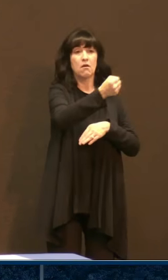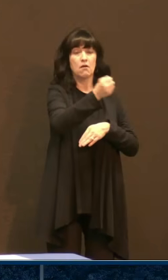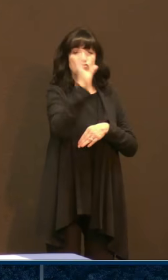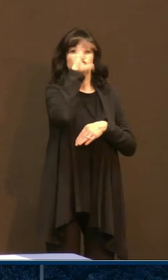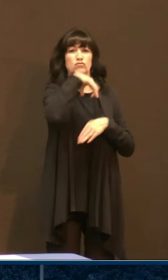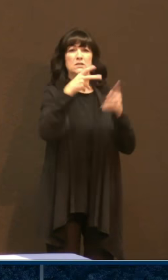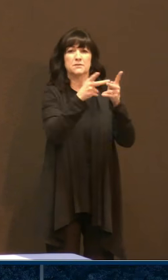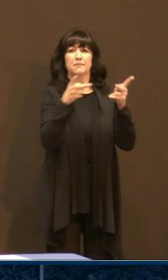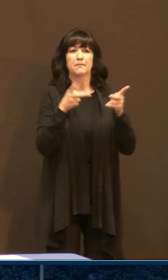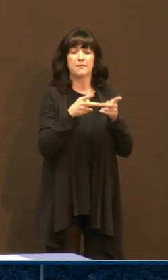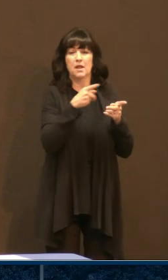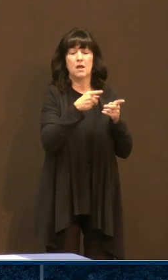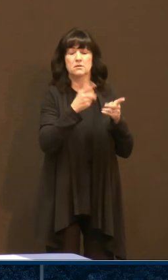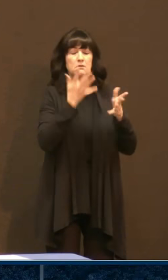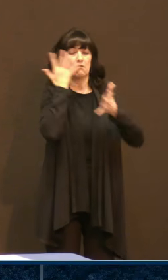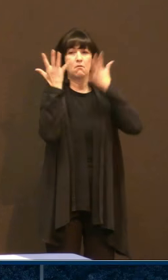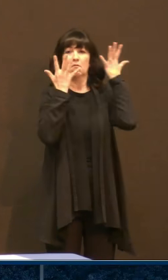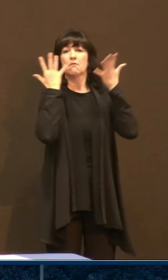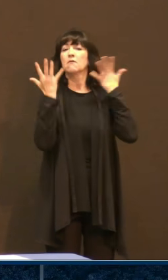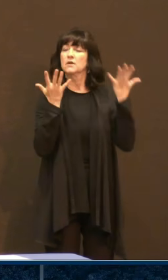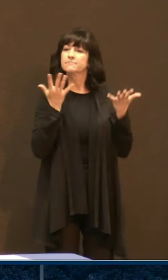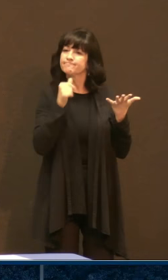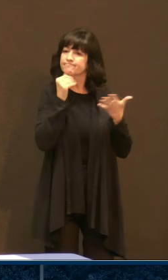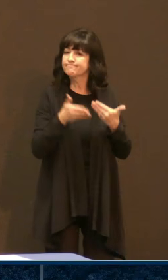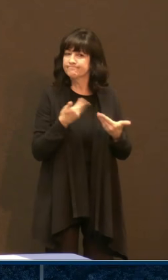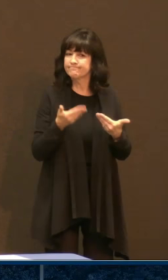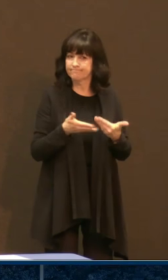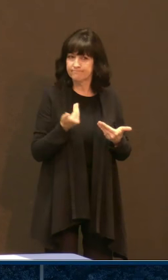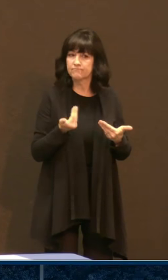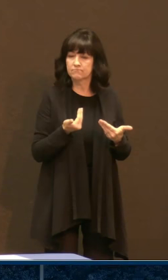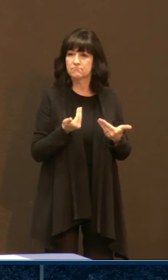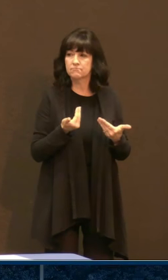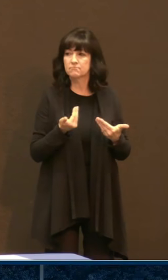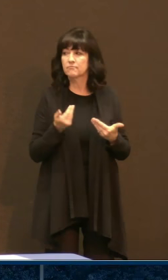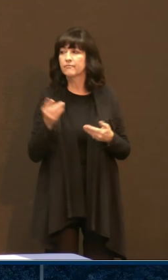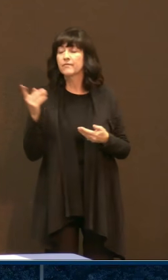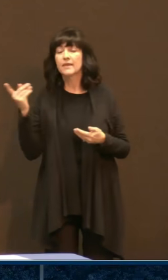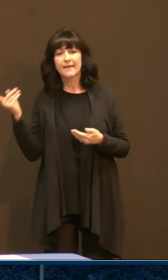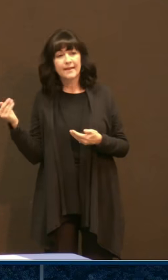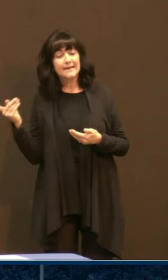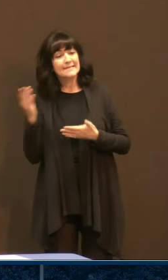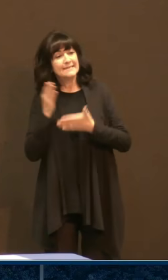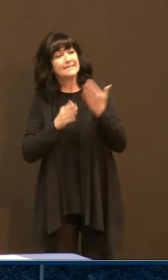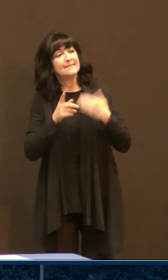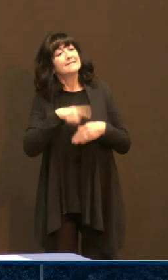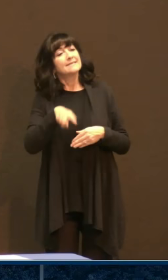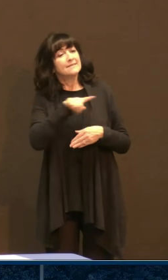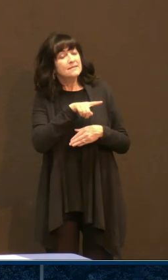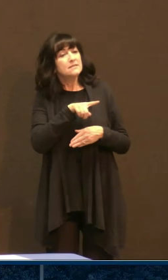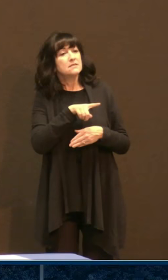think every individual, every facility is different in what they feel capable